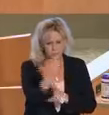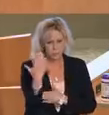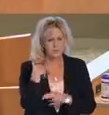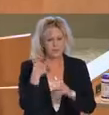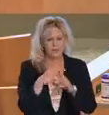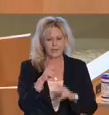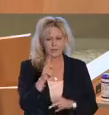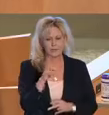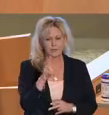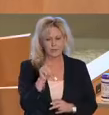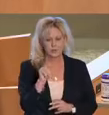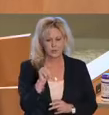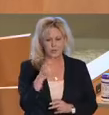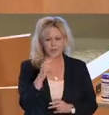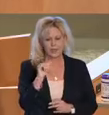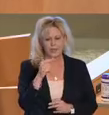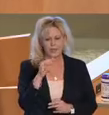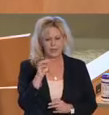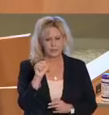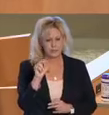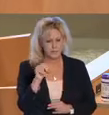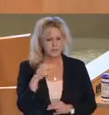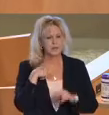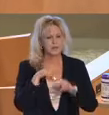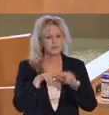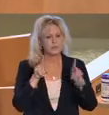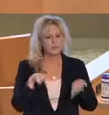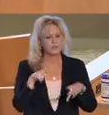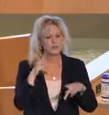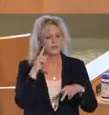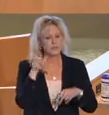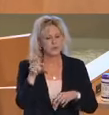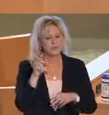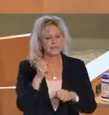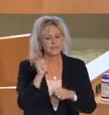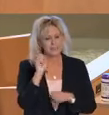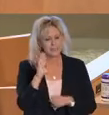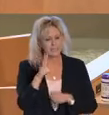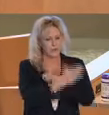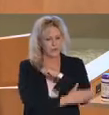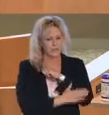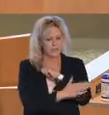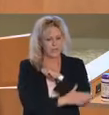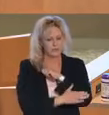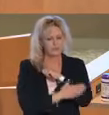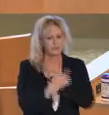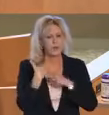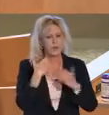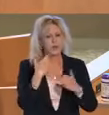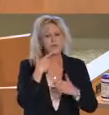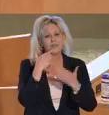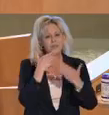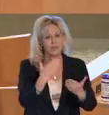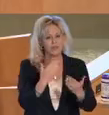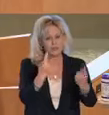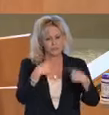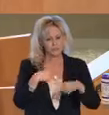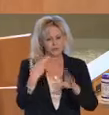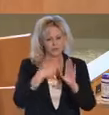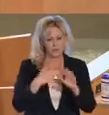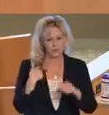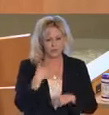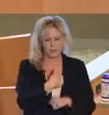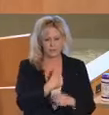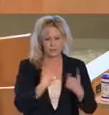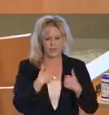My name is Kurt Hagman. I'm the chairman of the Board of Supervisors for San Bernardino County. And I want to thank you all for joining us. With me here, we